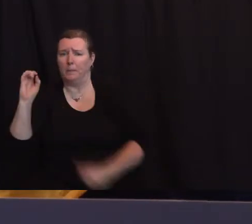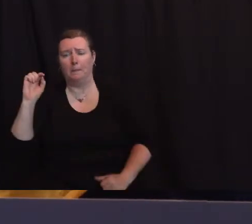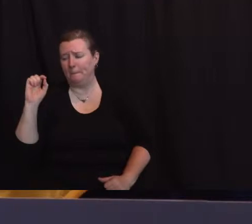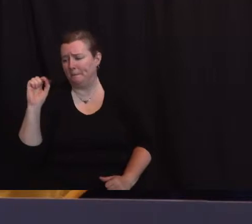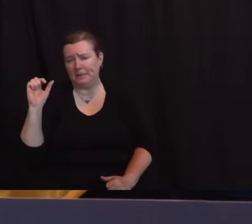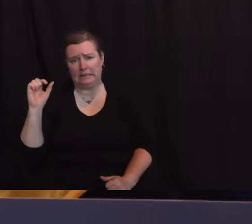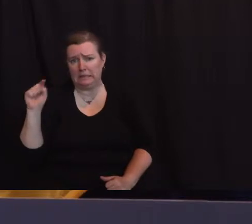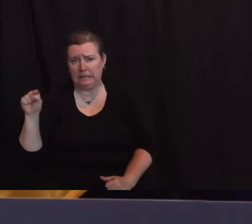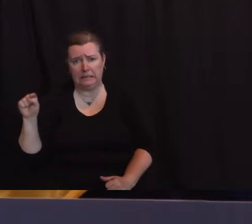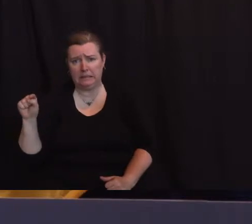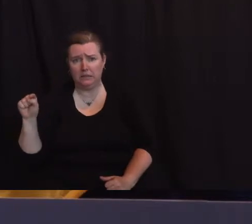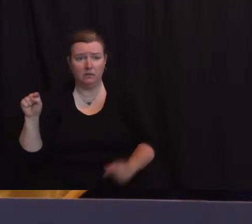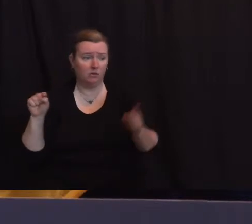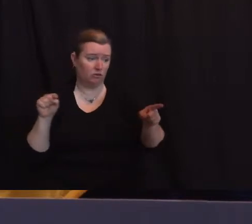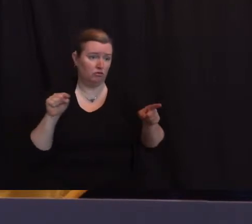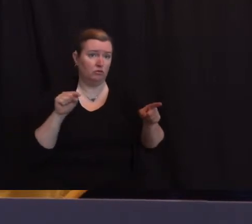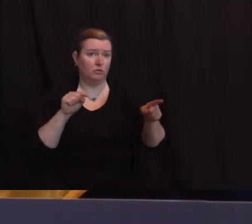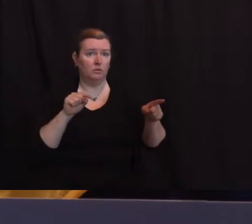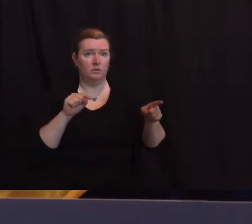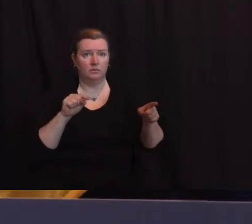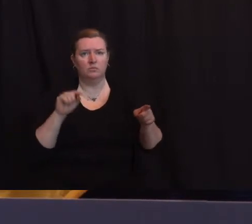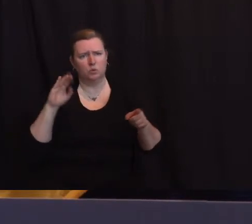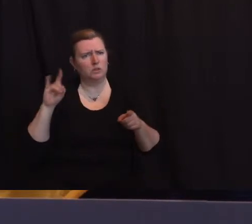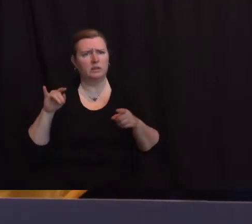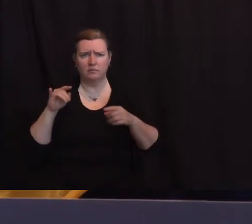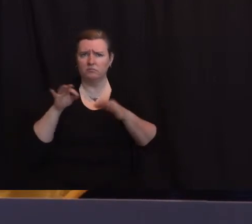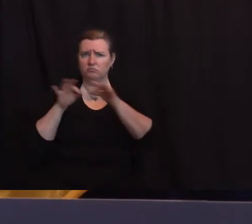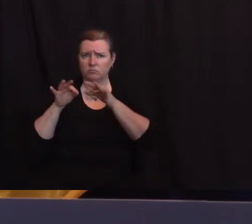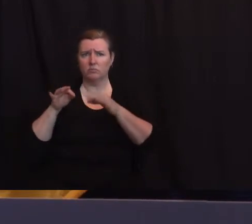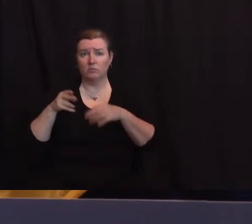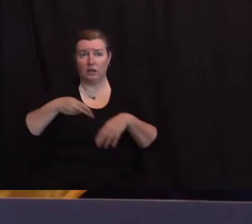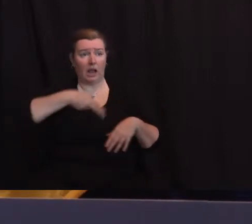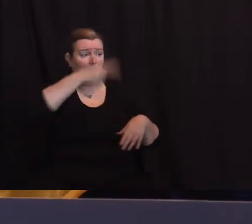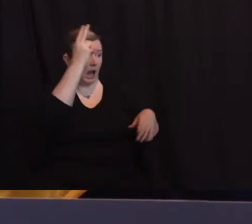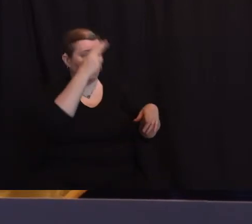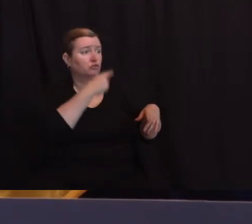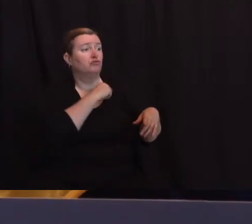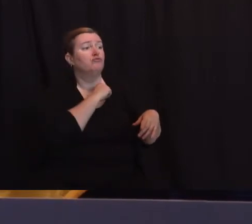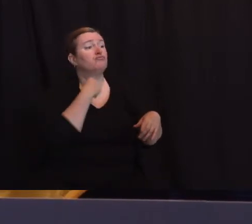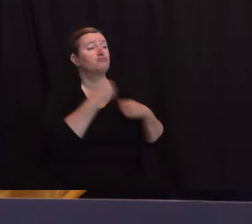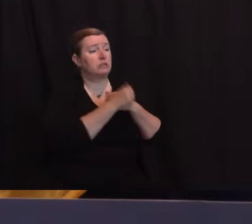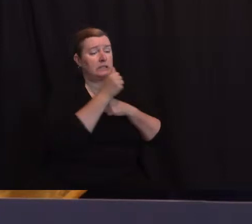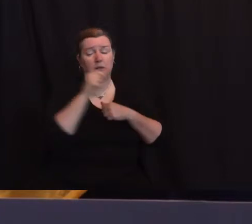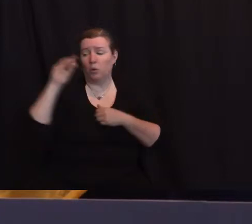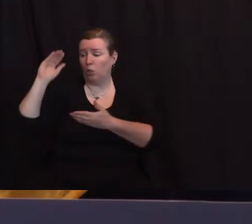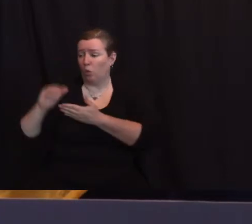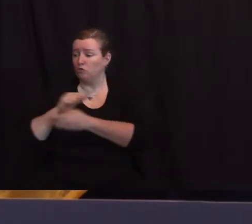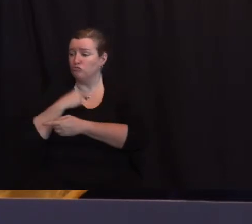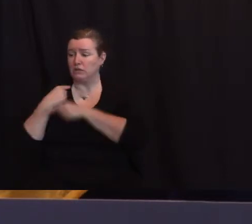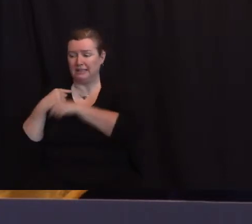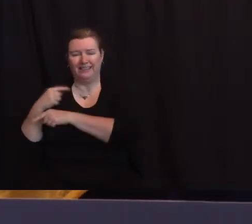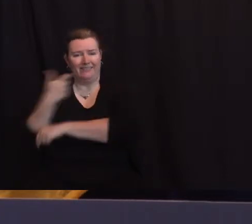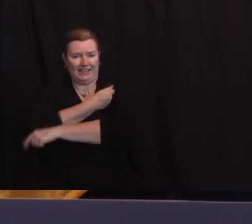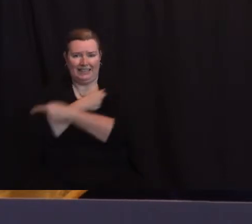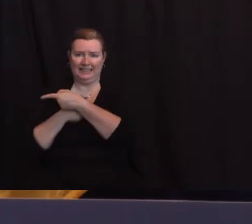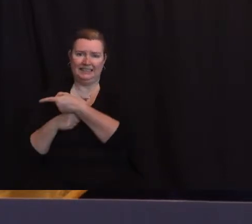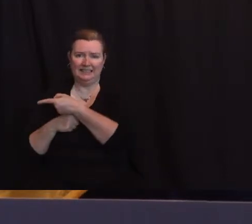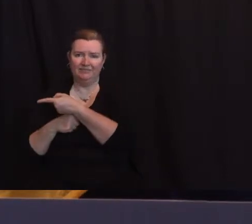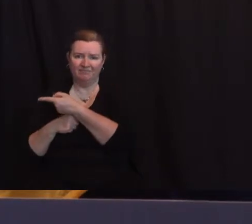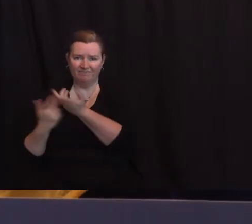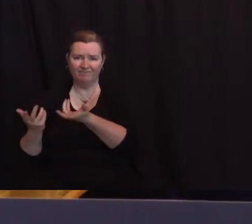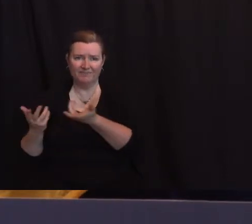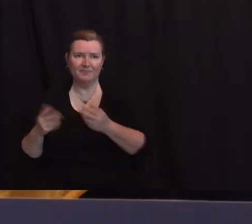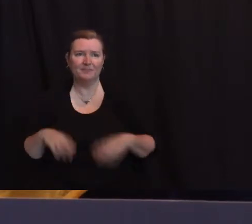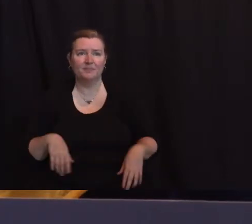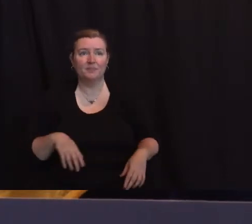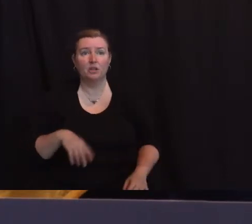ratios that Ed talked about, compared to the risks that you have if you're unvaccinated. Thank you for those. Don't give me that long 20-question laundry